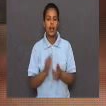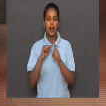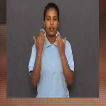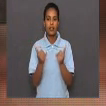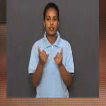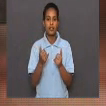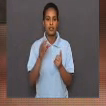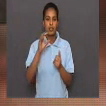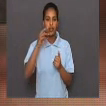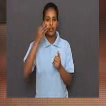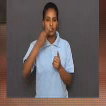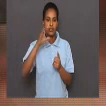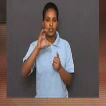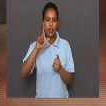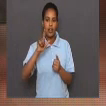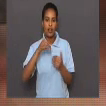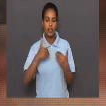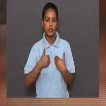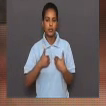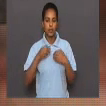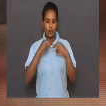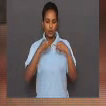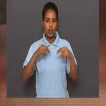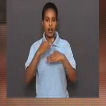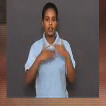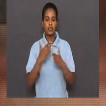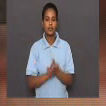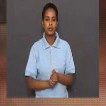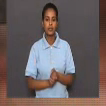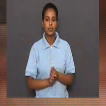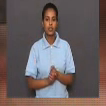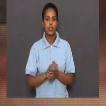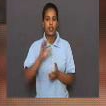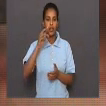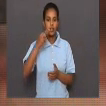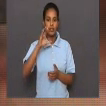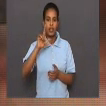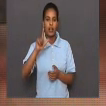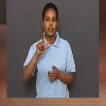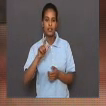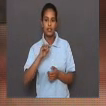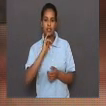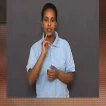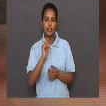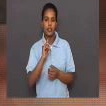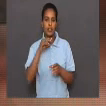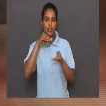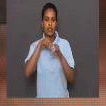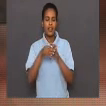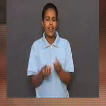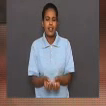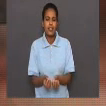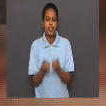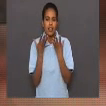Until the hydrochloric acid has been neutralized, the hydrochloric acid is in